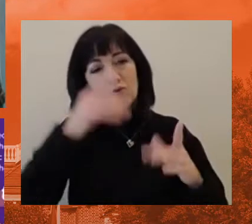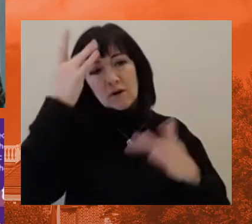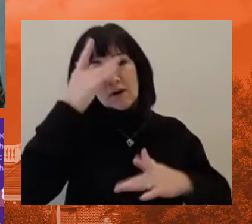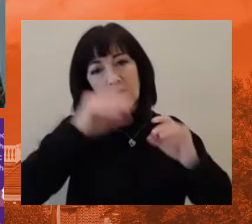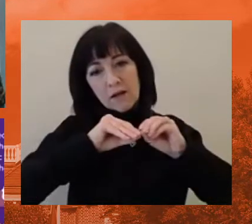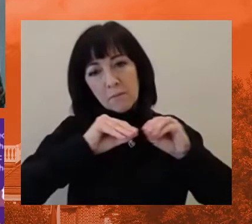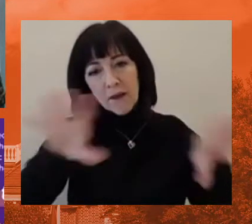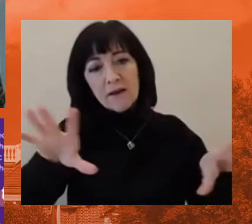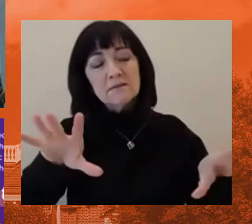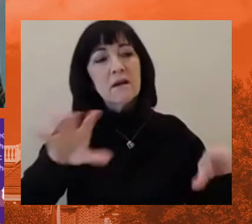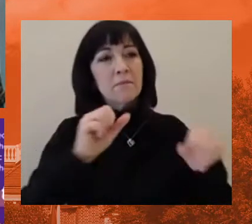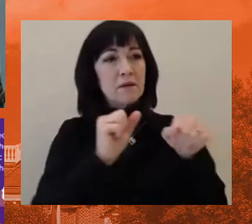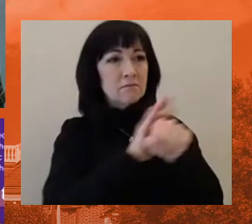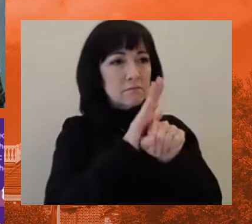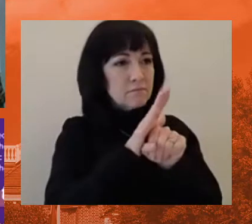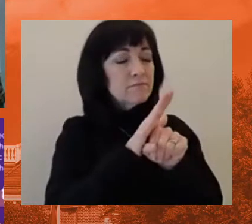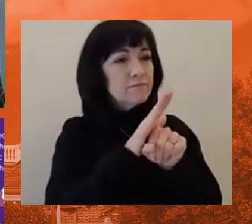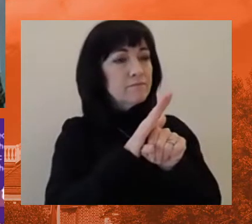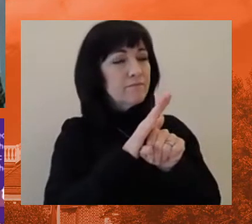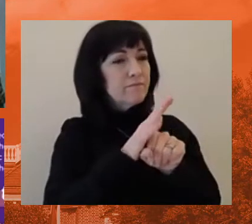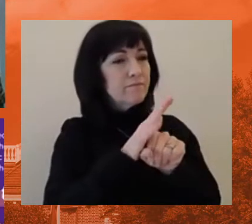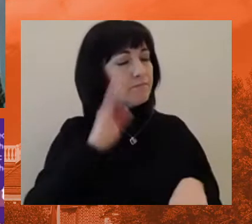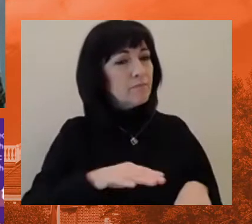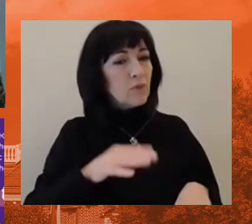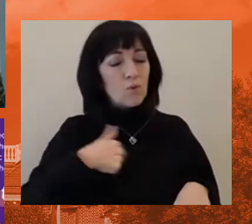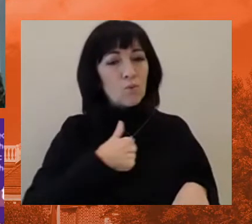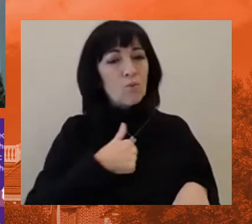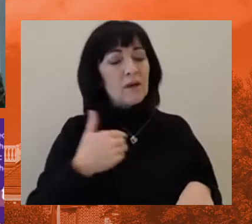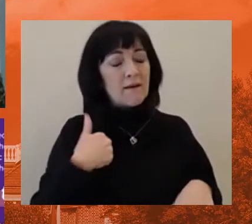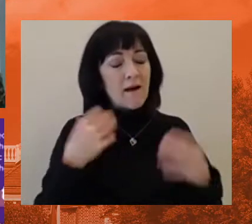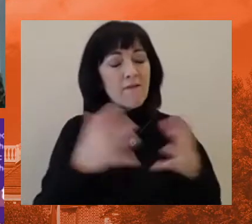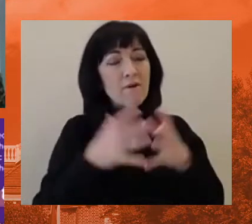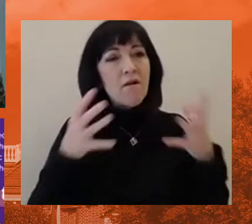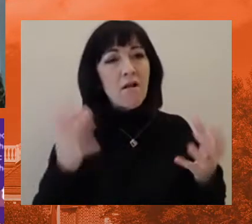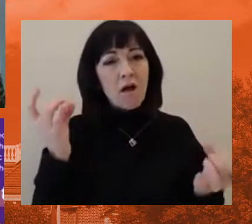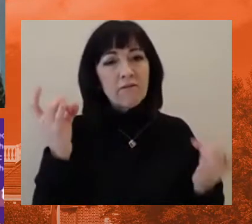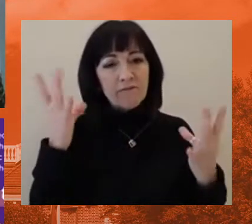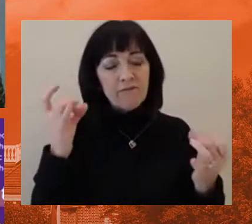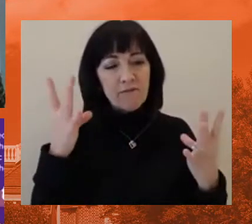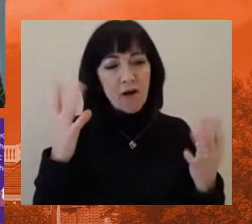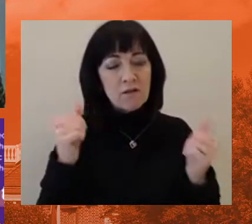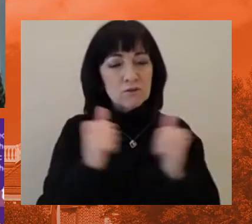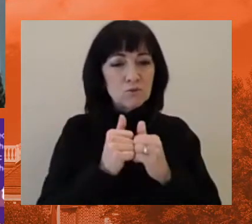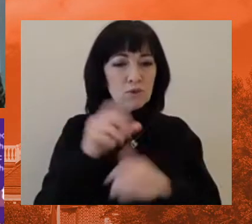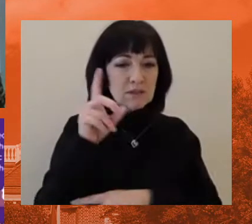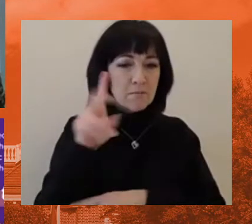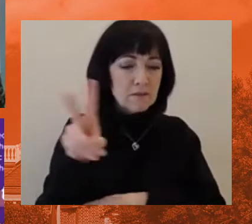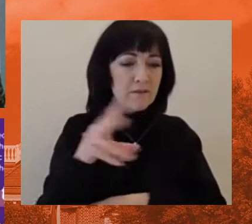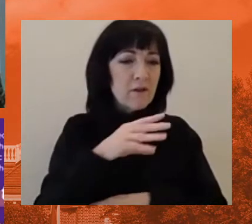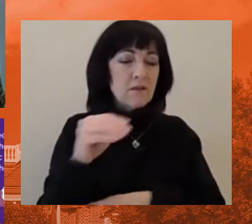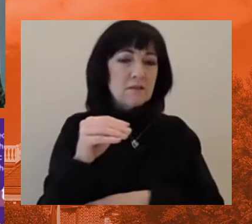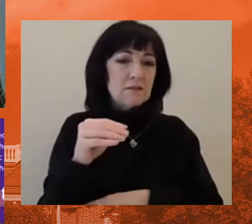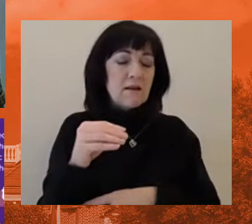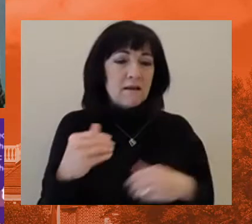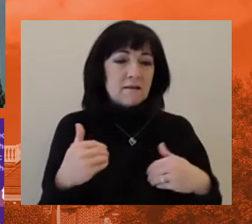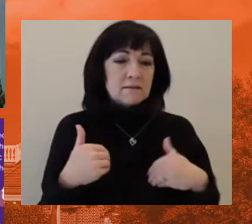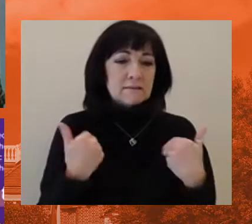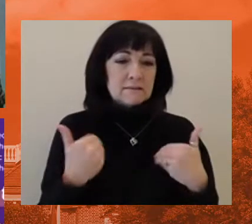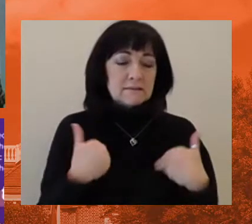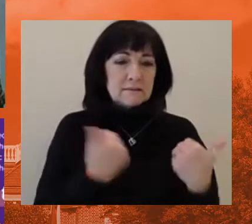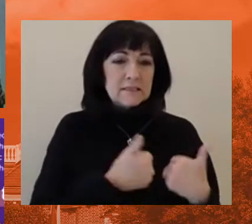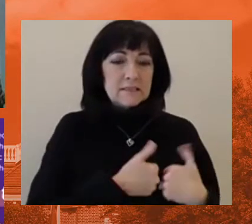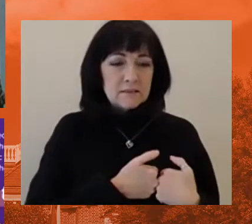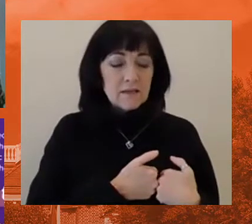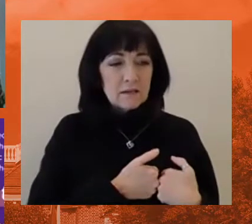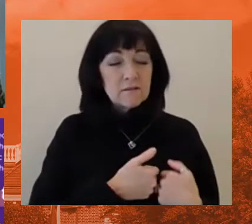hopefully eliminate domestic and teen dating violence. In a quote attributable to President John F.